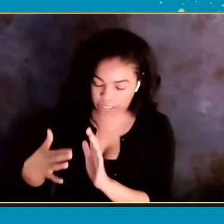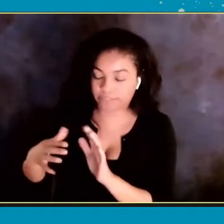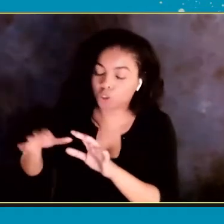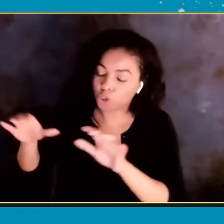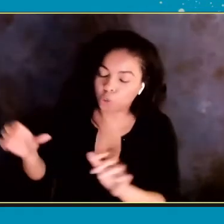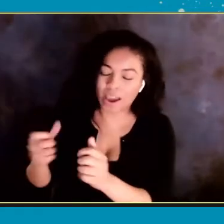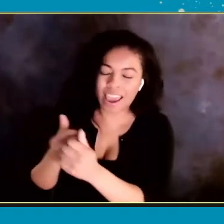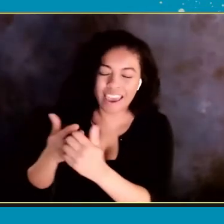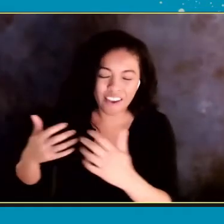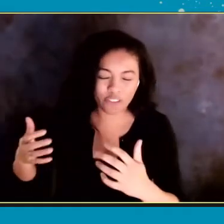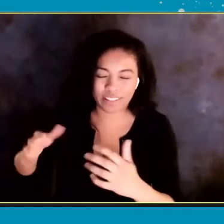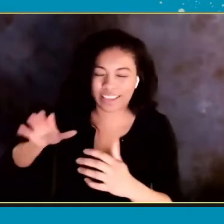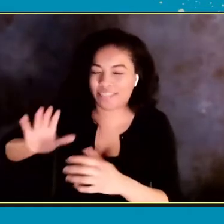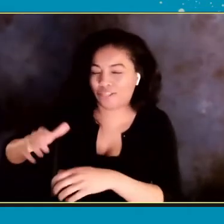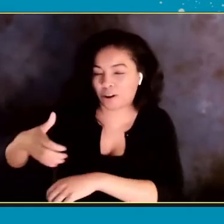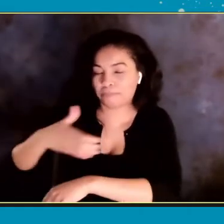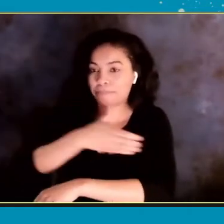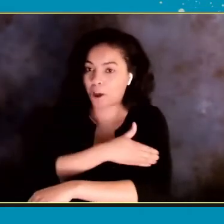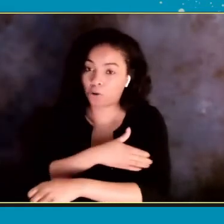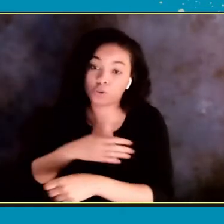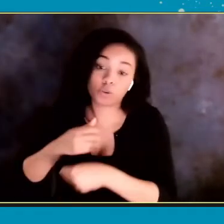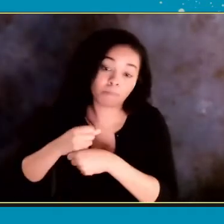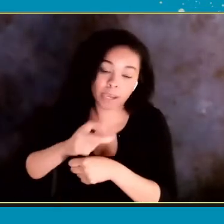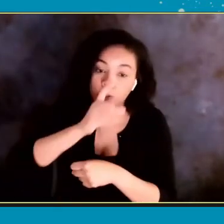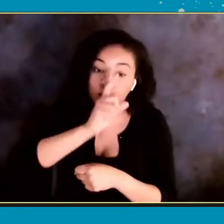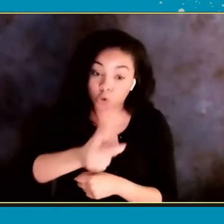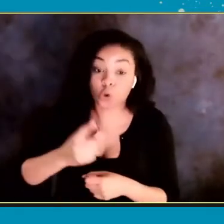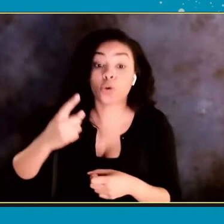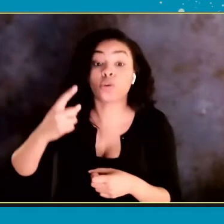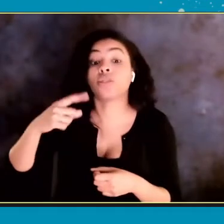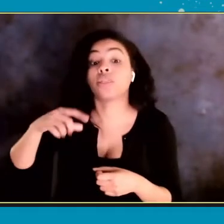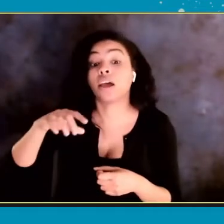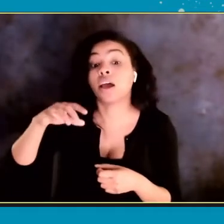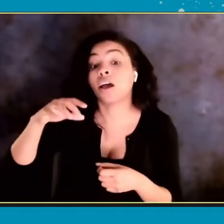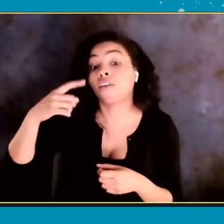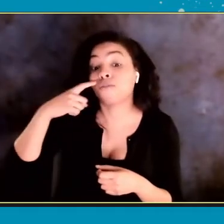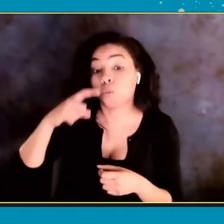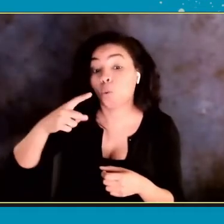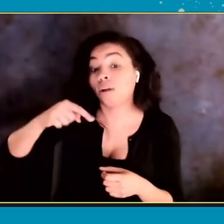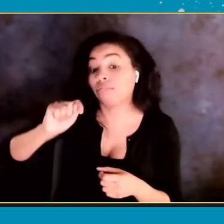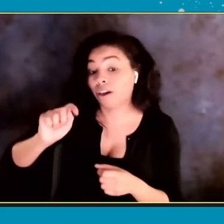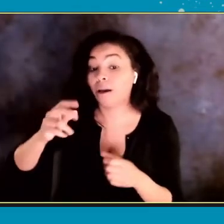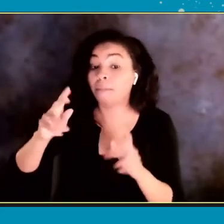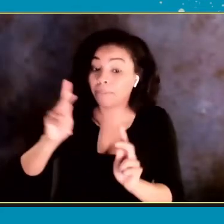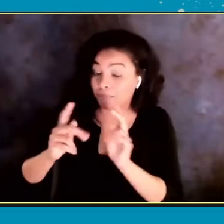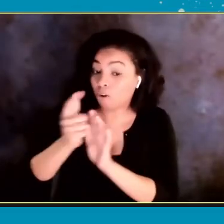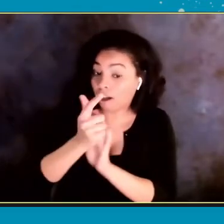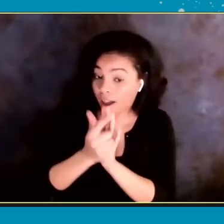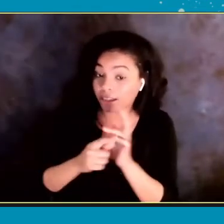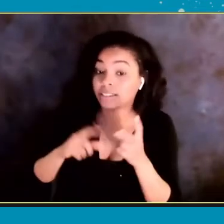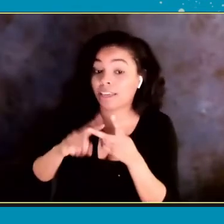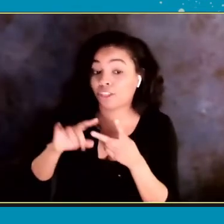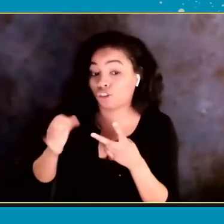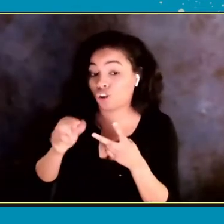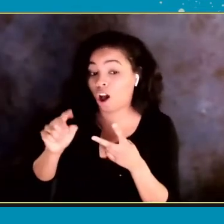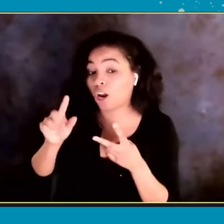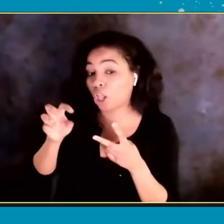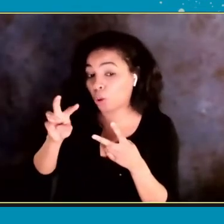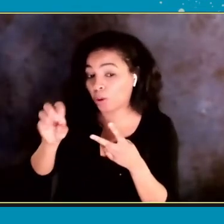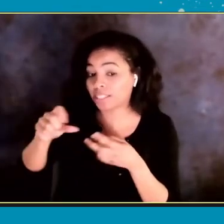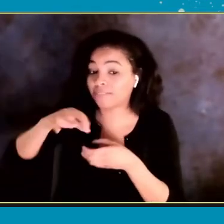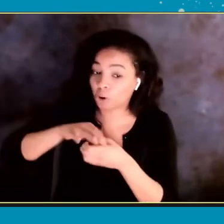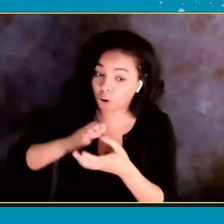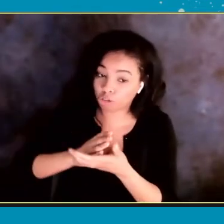ensure that the For the People Act and the John Lewis Voting Rights Act are both signed into law as soon as possible.